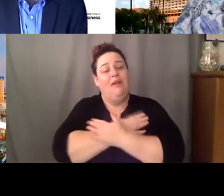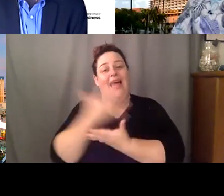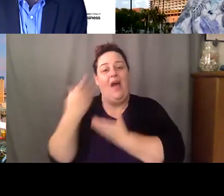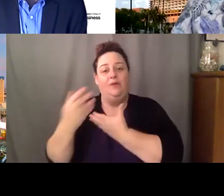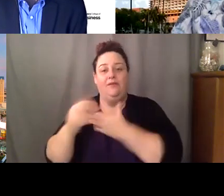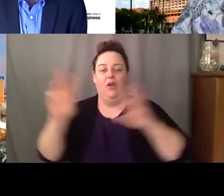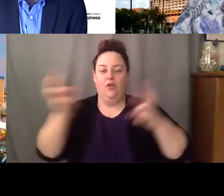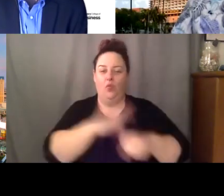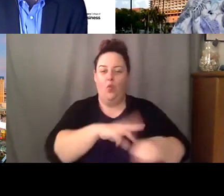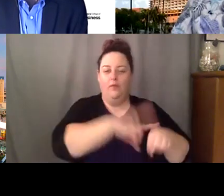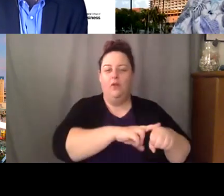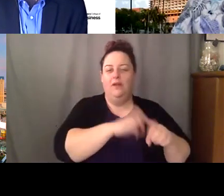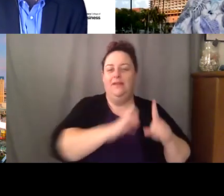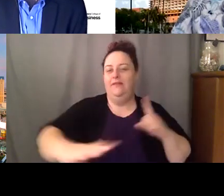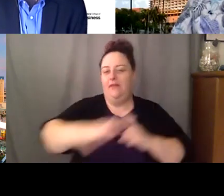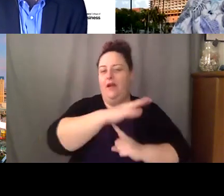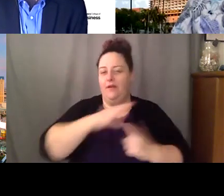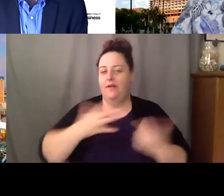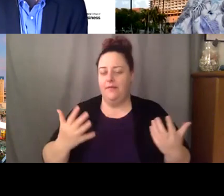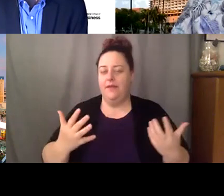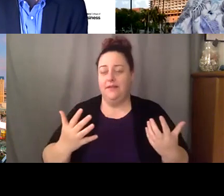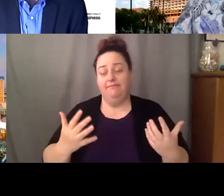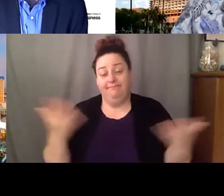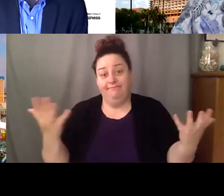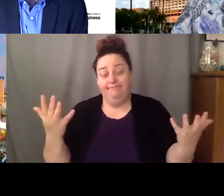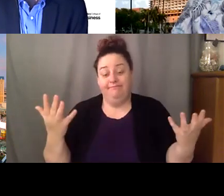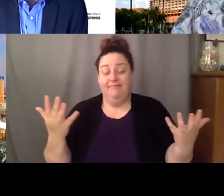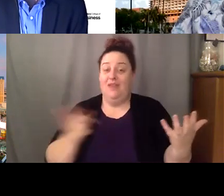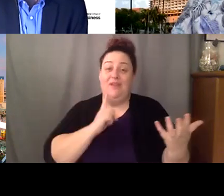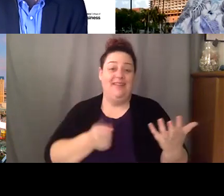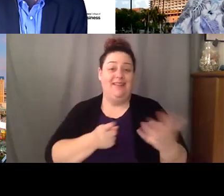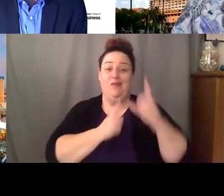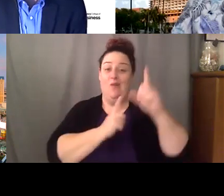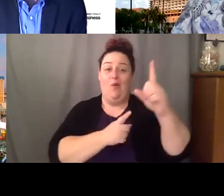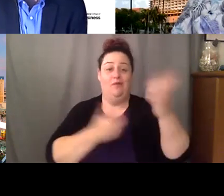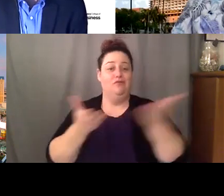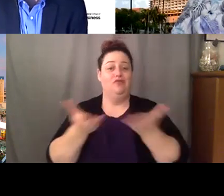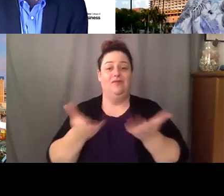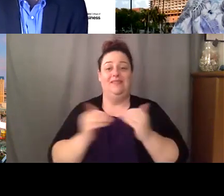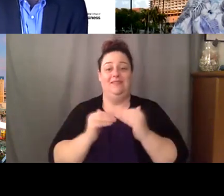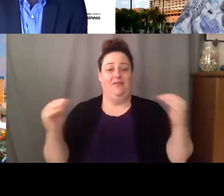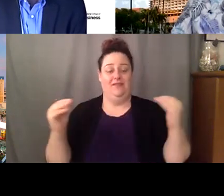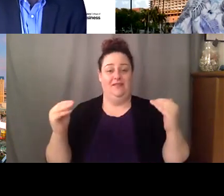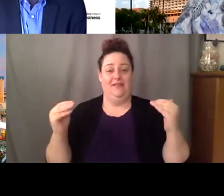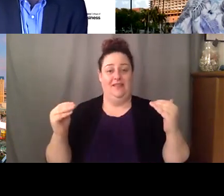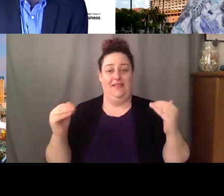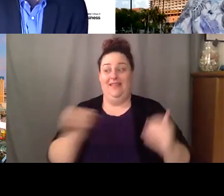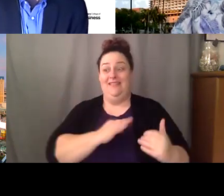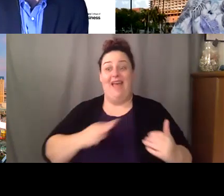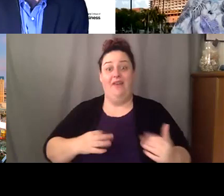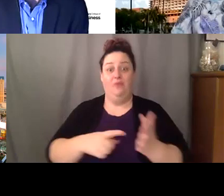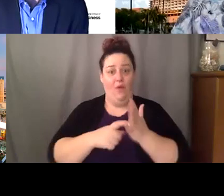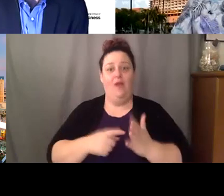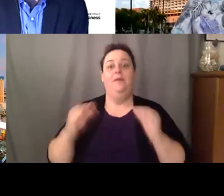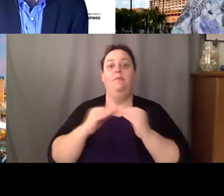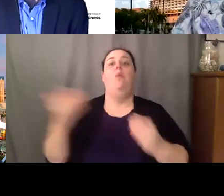normal environment. And I think really what it comes down to is service levels, is the staff has to be welcoming, even more so than usual.